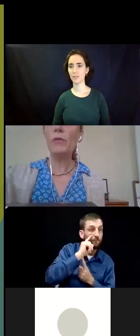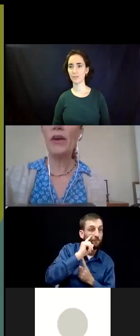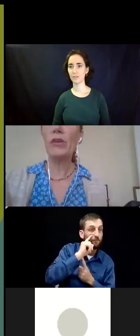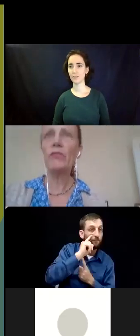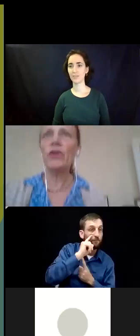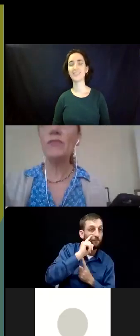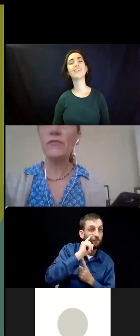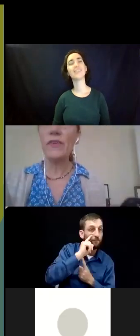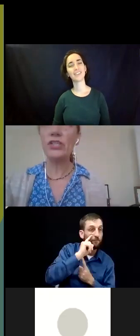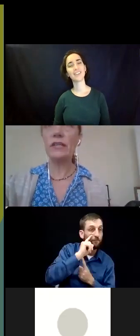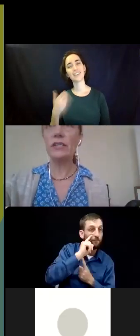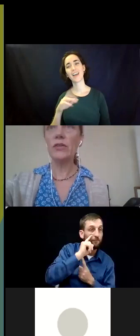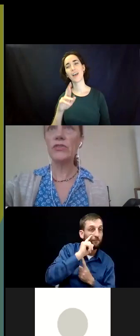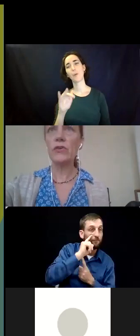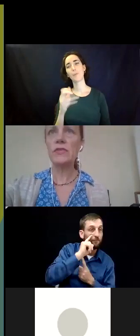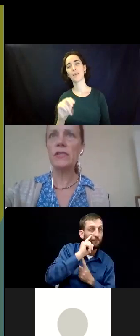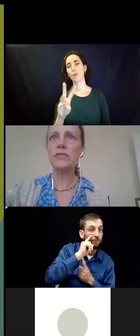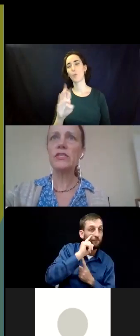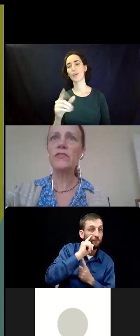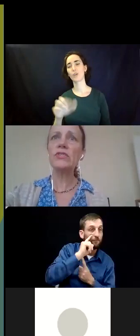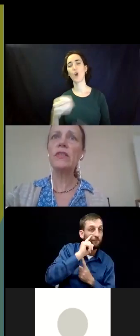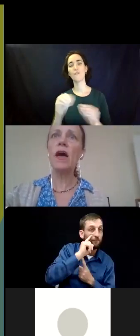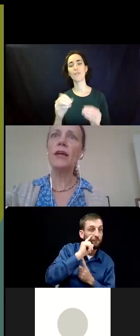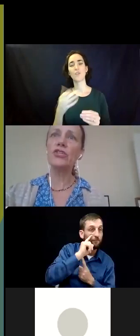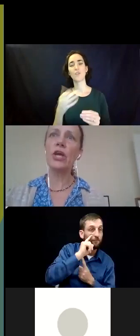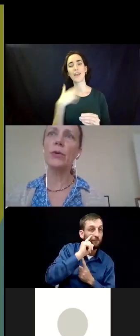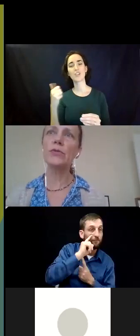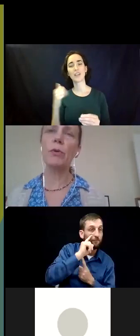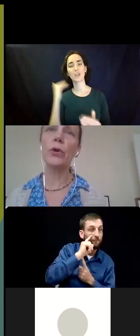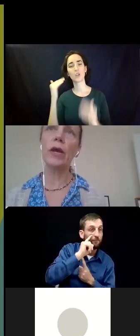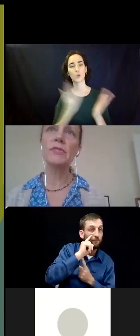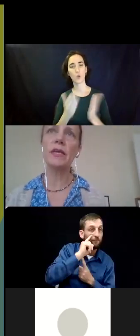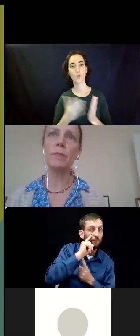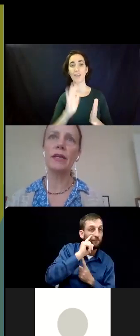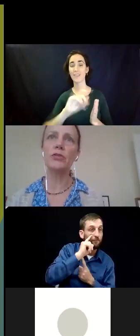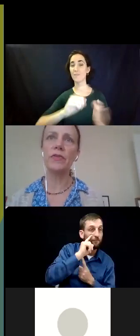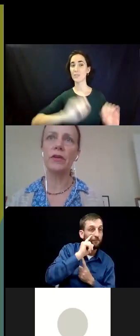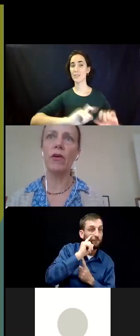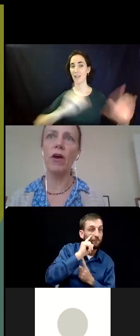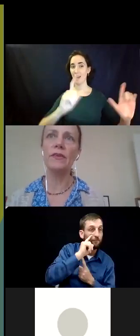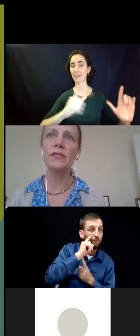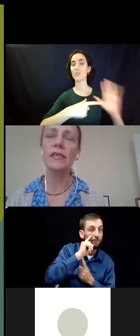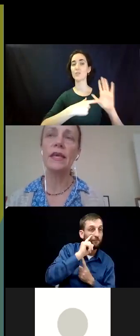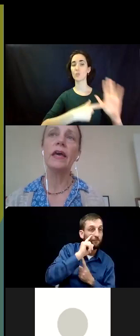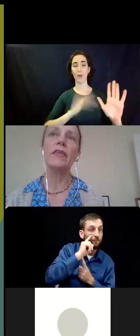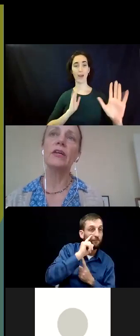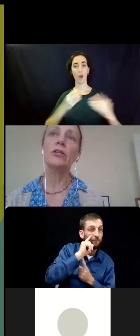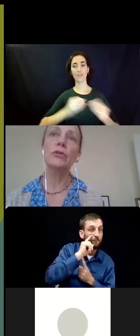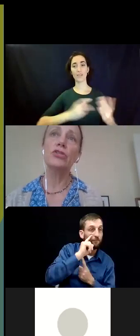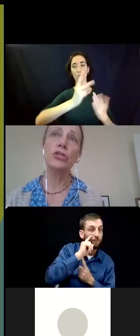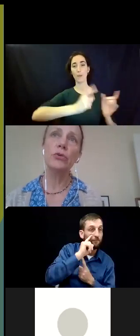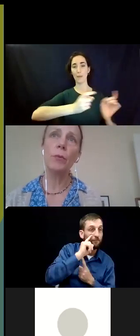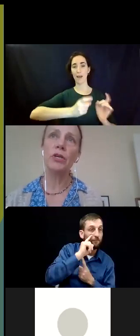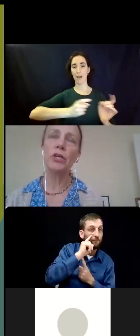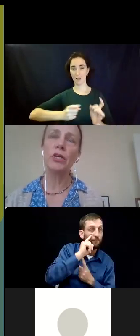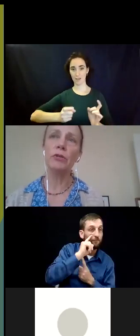Okay, Robin Wagner here for the Office of Aging and Adult Services. This first slide shows the programs that are managed within our office. They